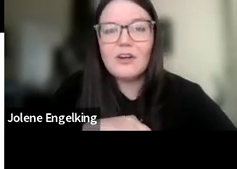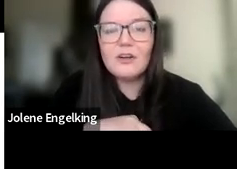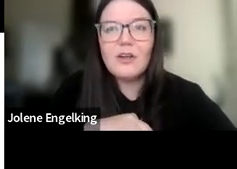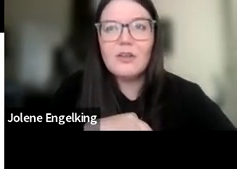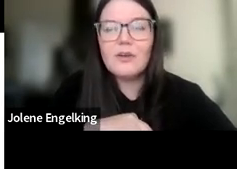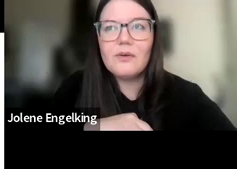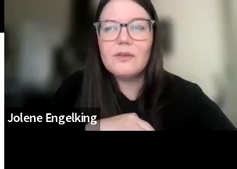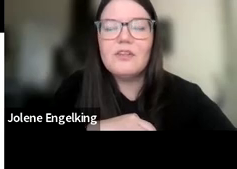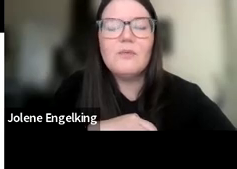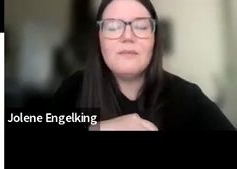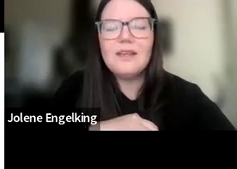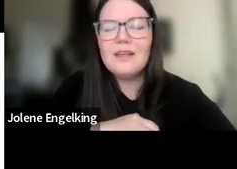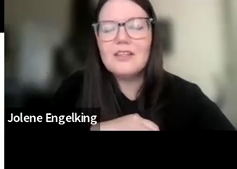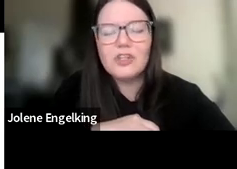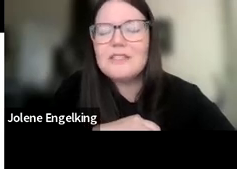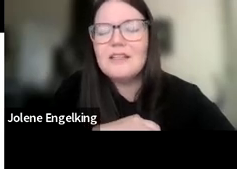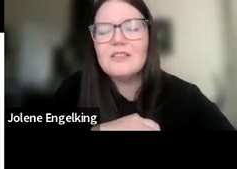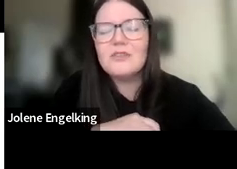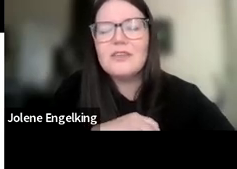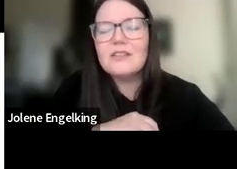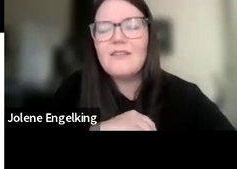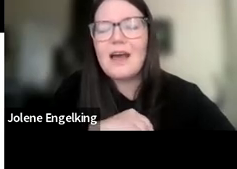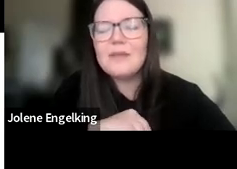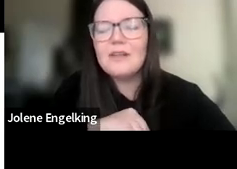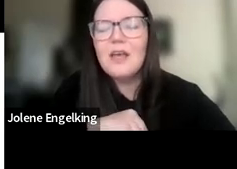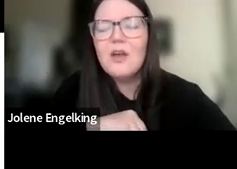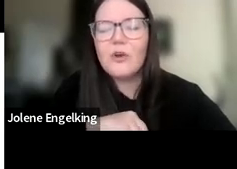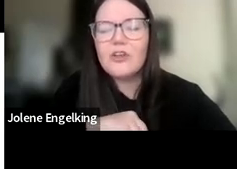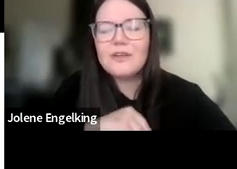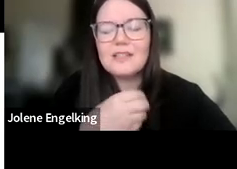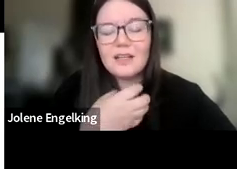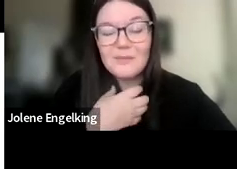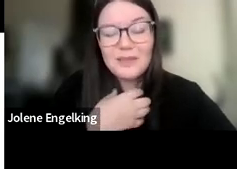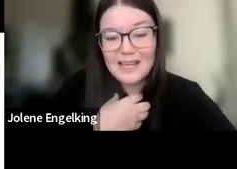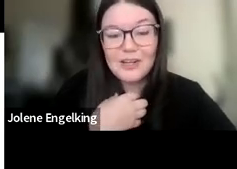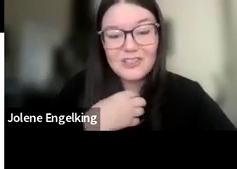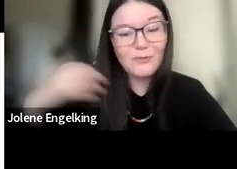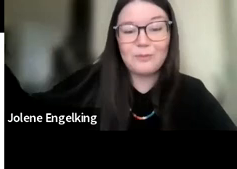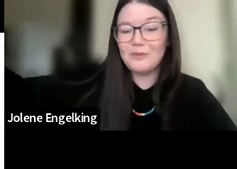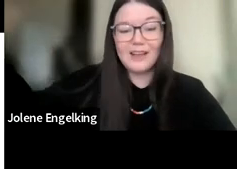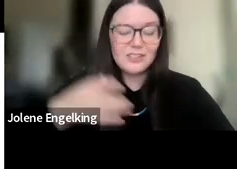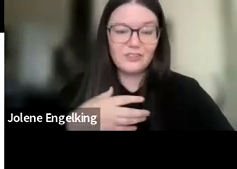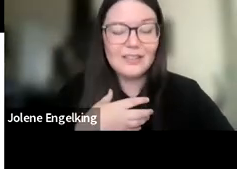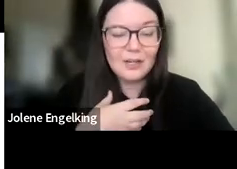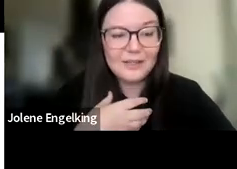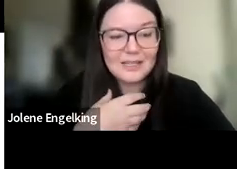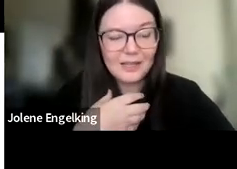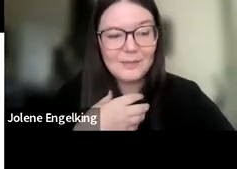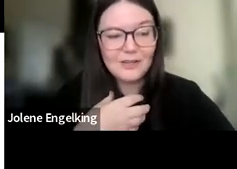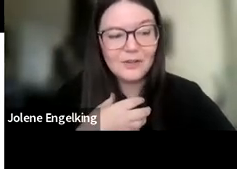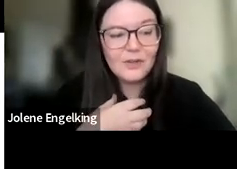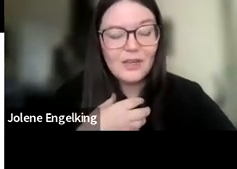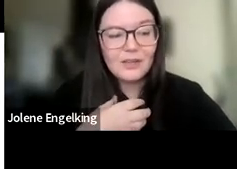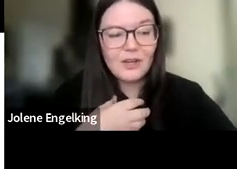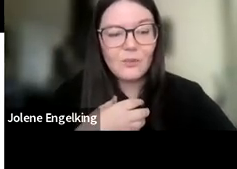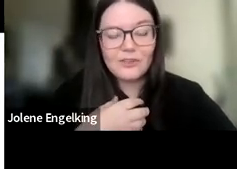there are mitigating circumstances or things that have happened where you're placing a lot of blame on yourself, or people externally are placing blame